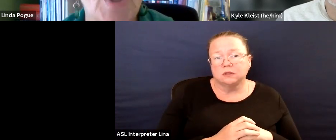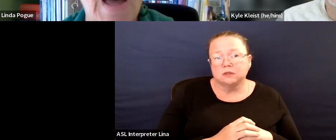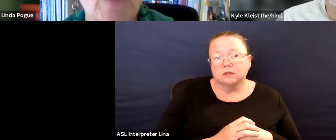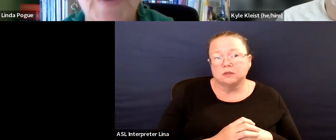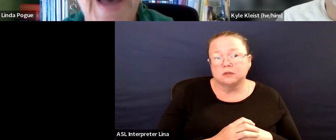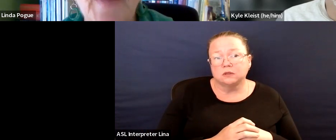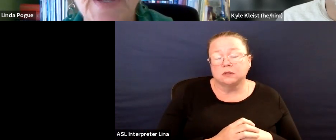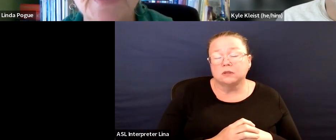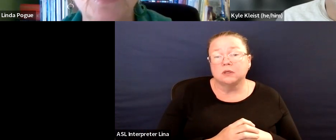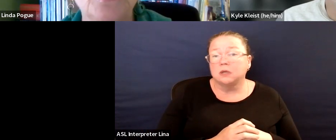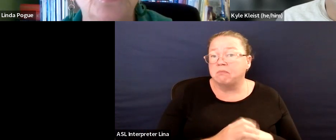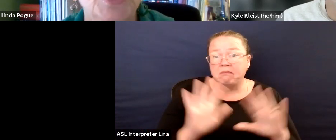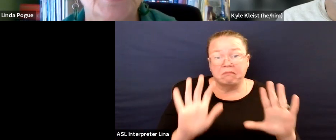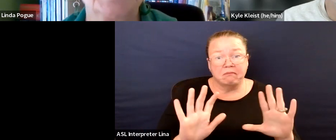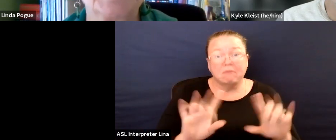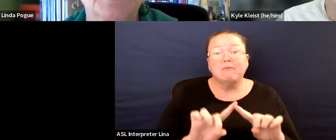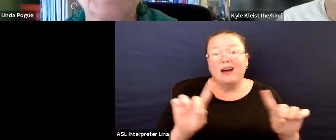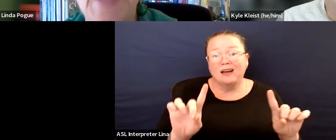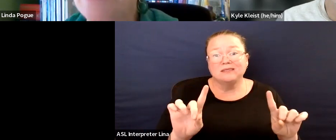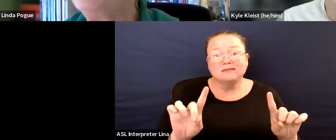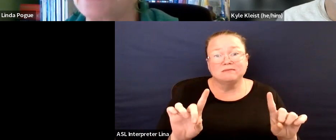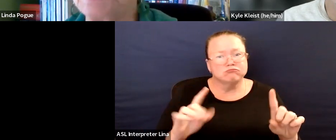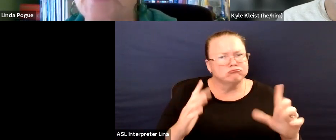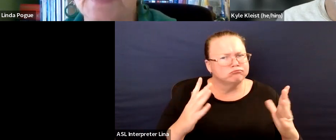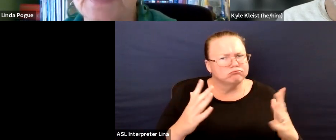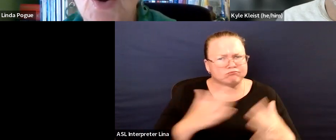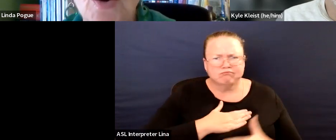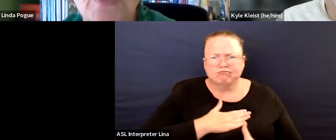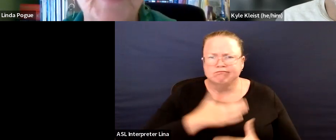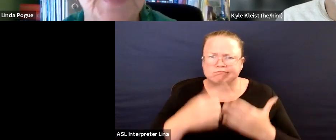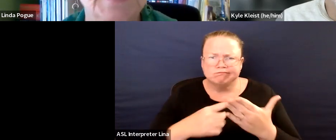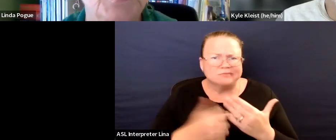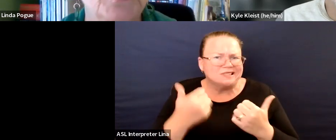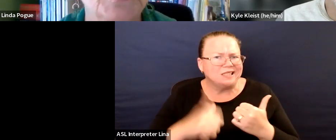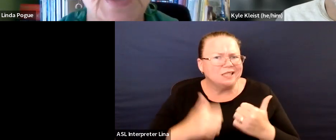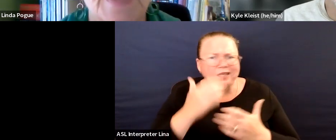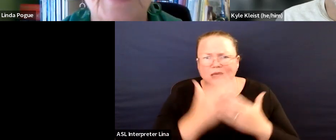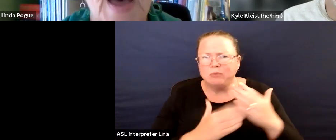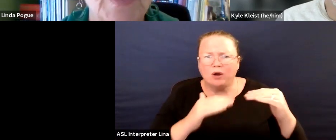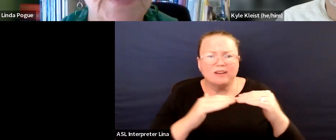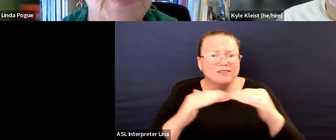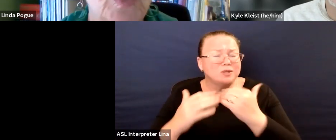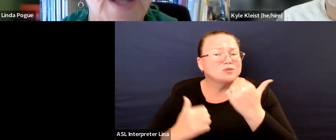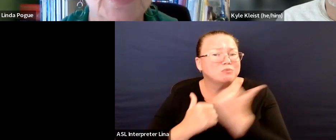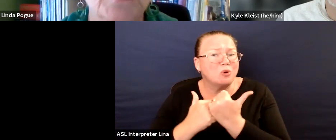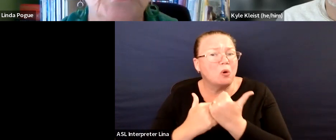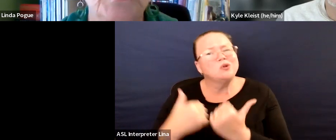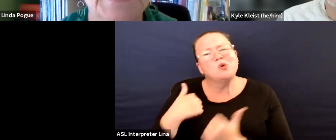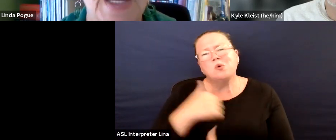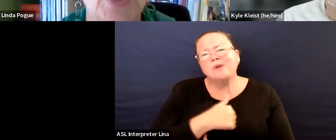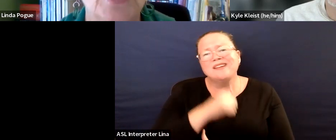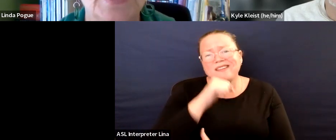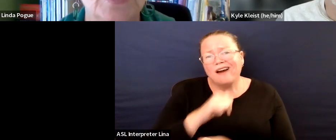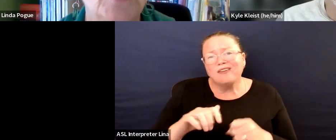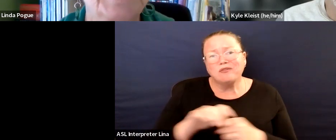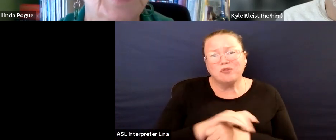But we are happy to discuss any aspect of peer support that we didn't quite